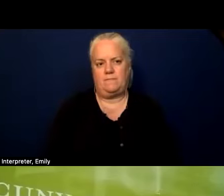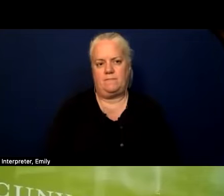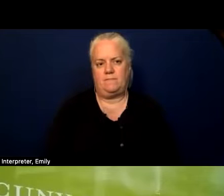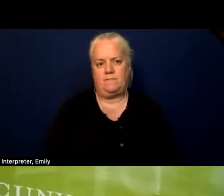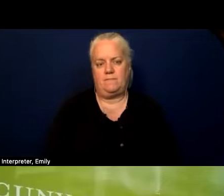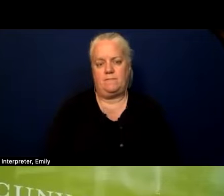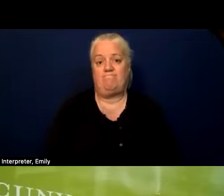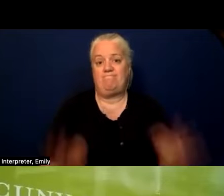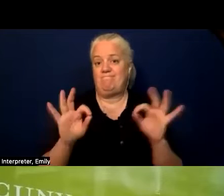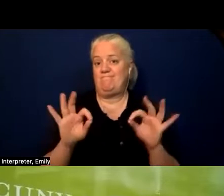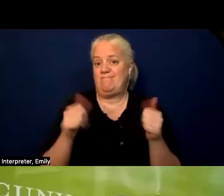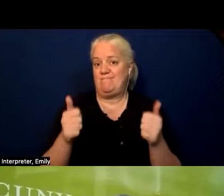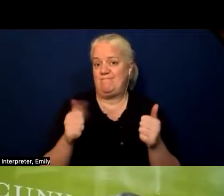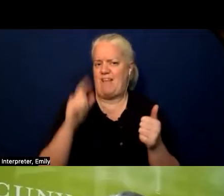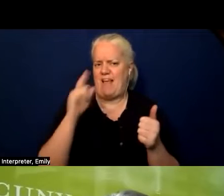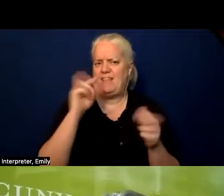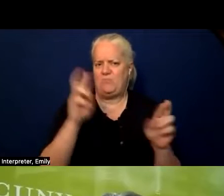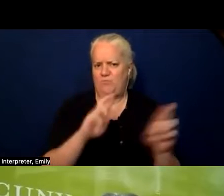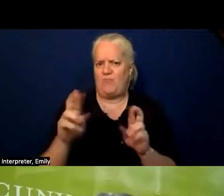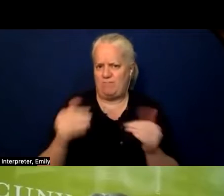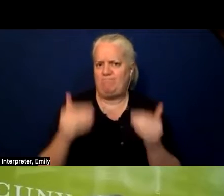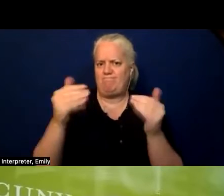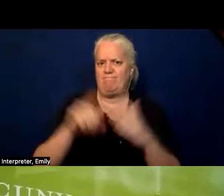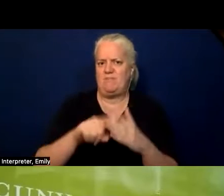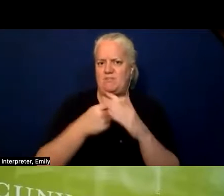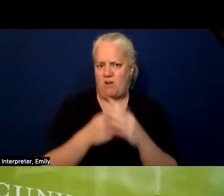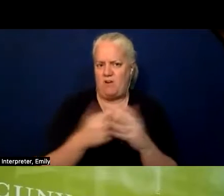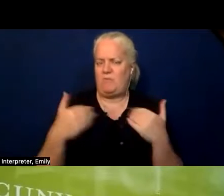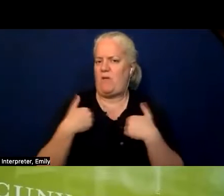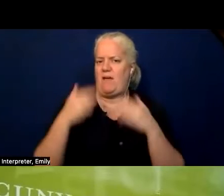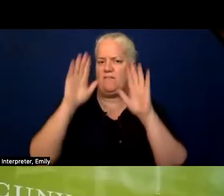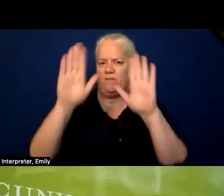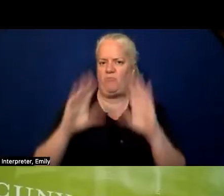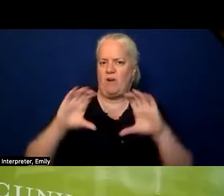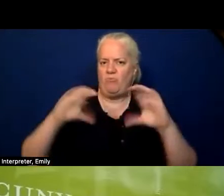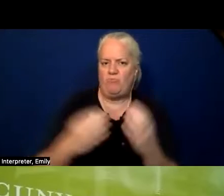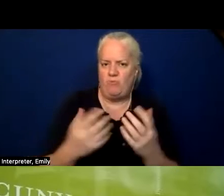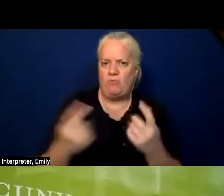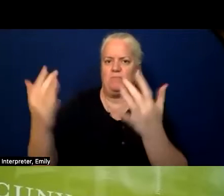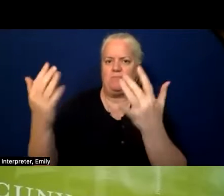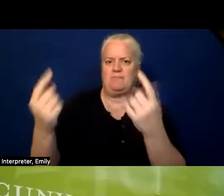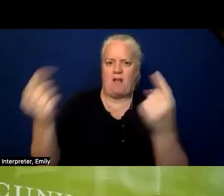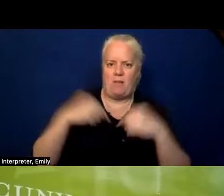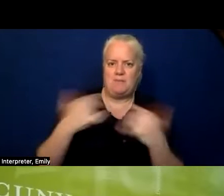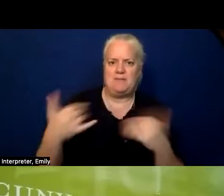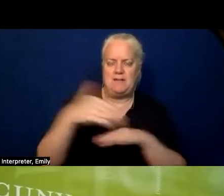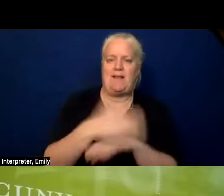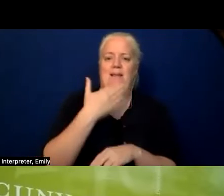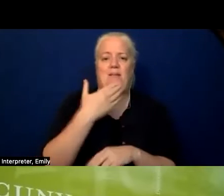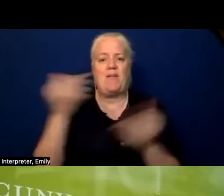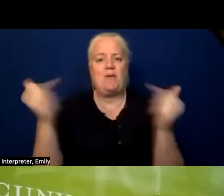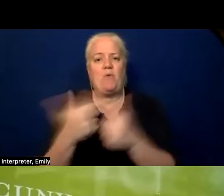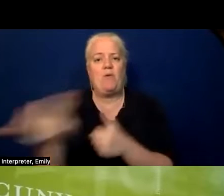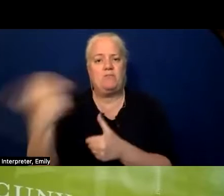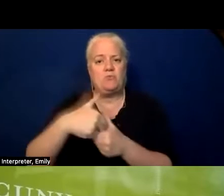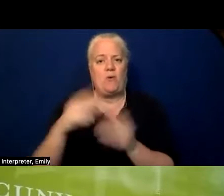Great. I think we should get started. It looks like we have a great group here tonight. Thank you all for joining. Good evening for joining our